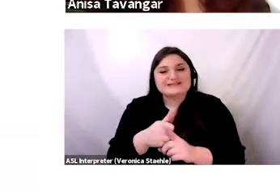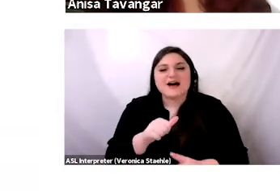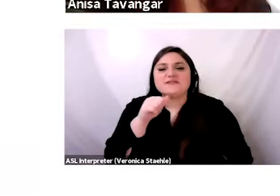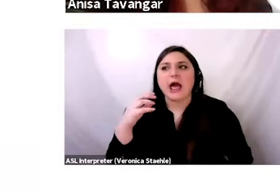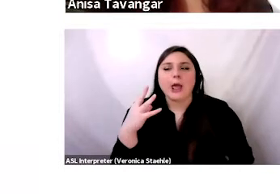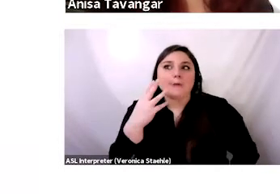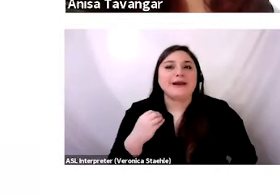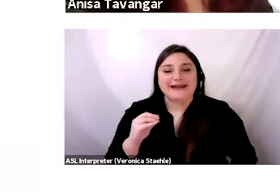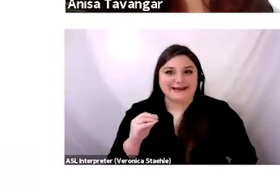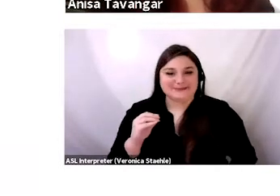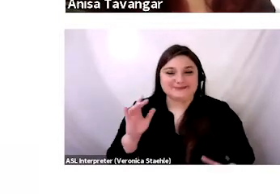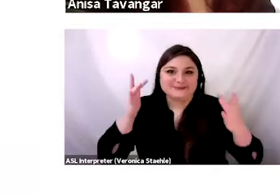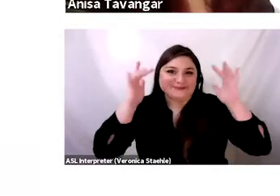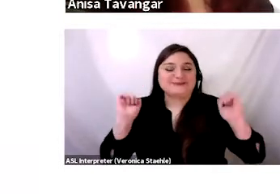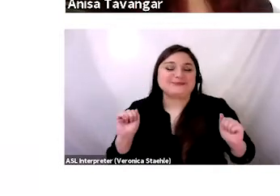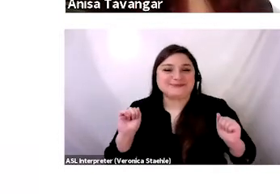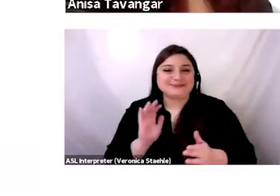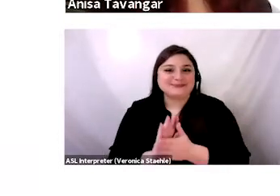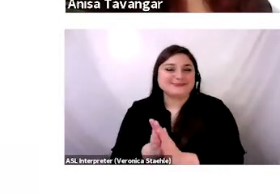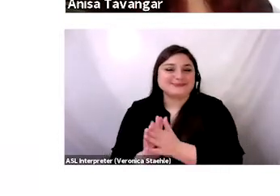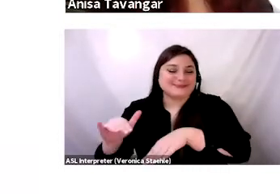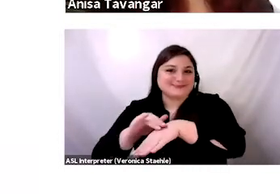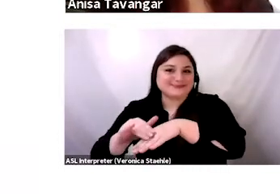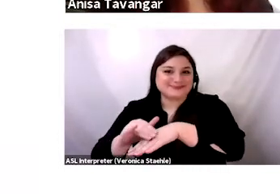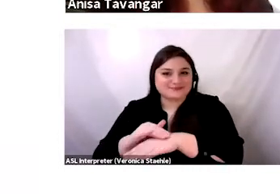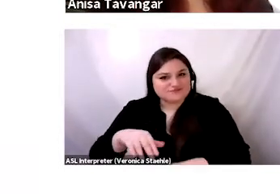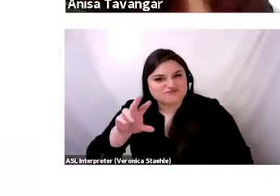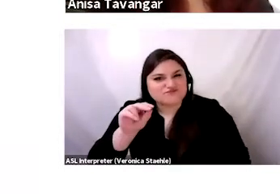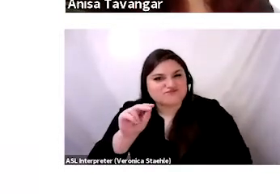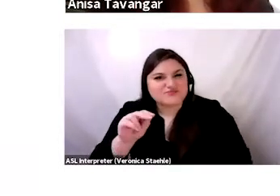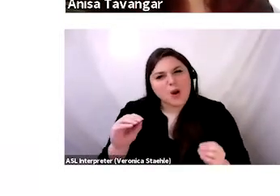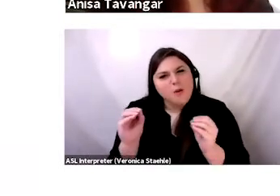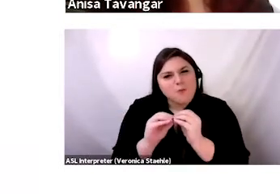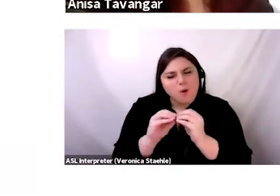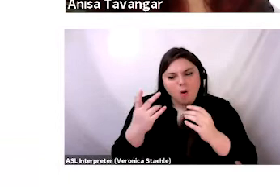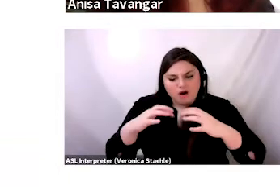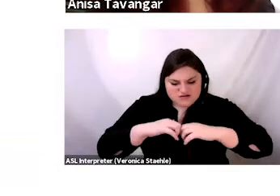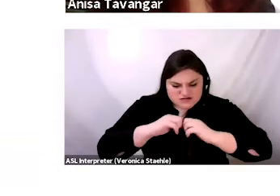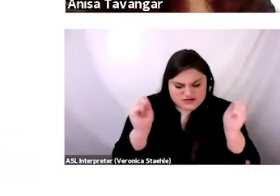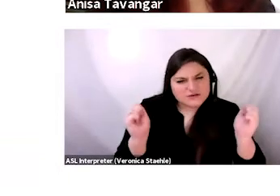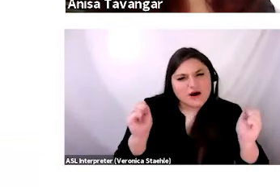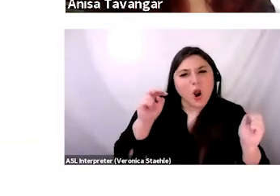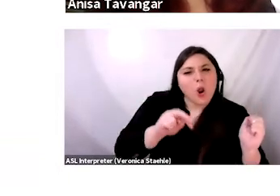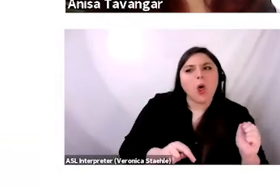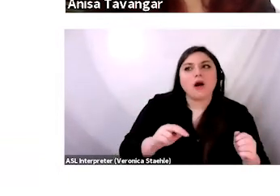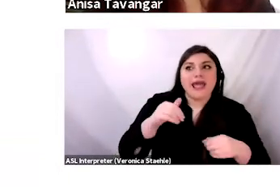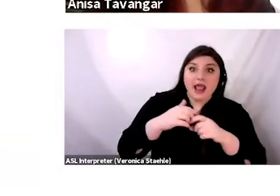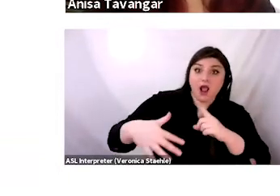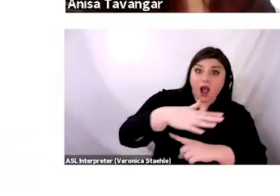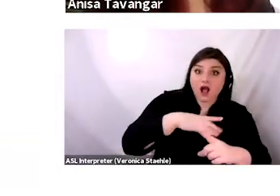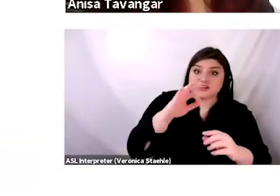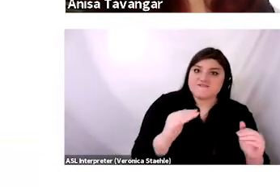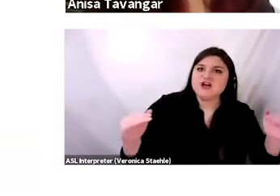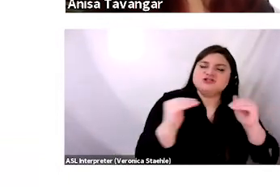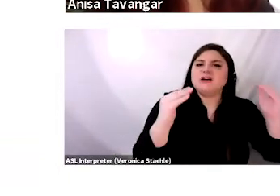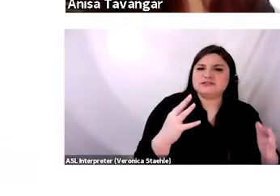pretty. It's not just something that is pretty, but it's something that reflects these spiritual principles. So it's investigating for yourself, what does beauty look like